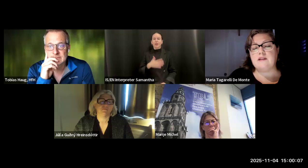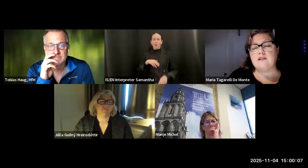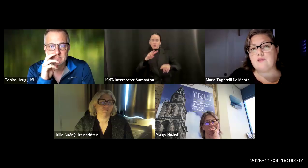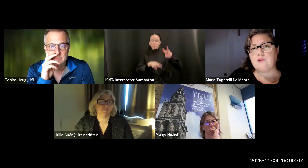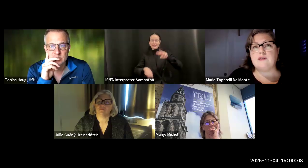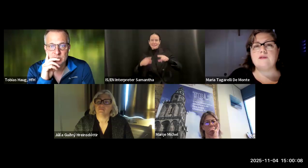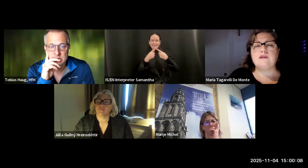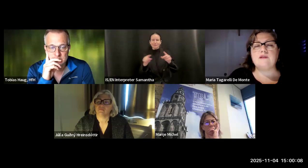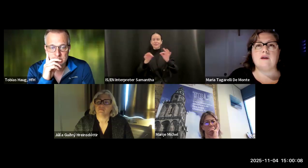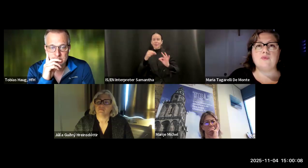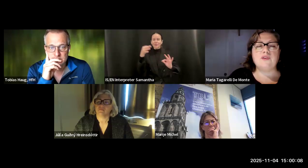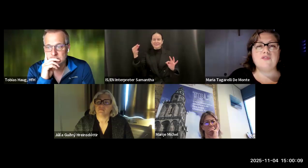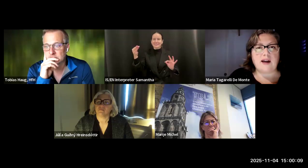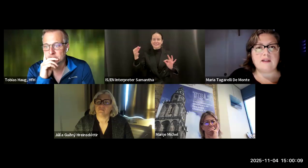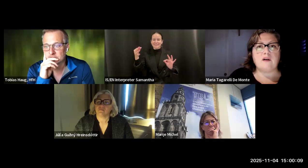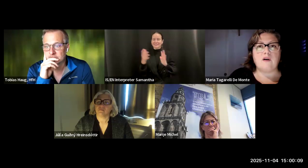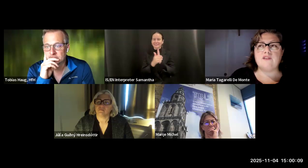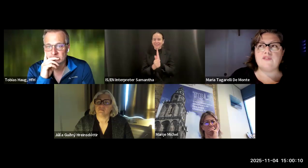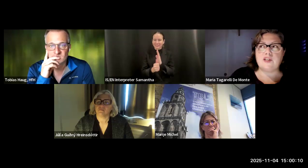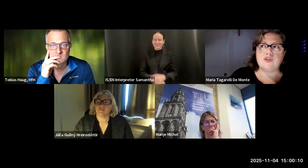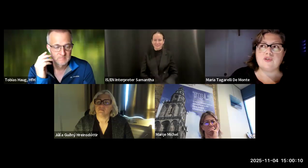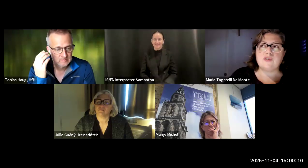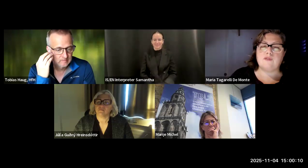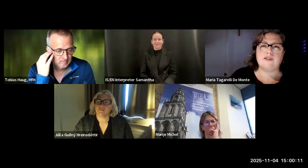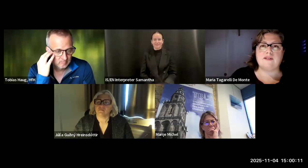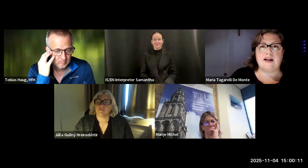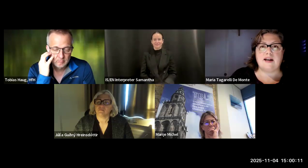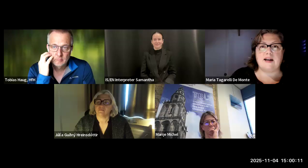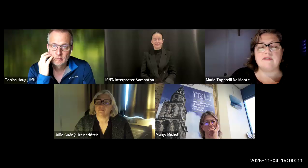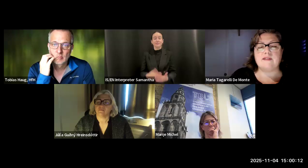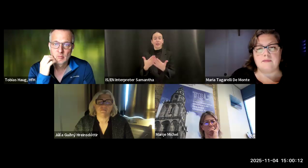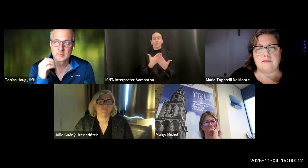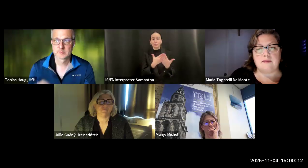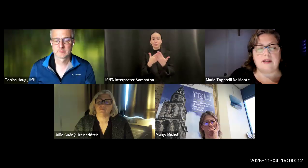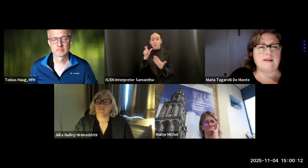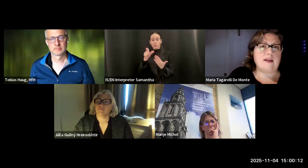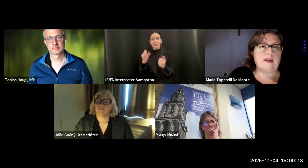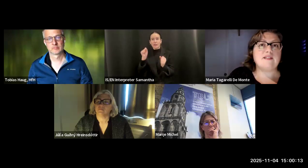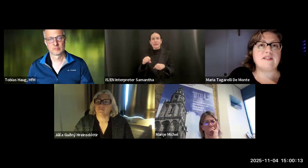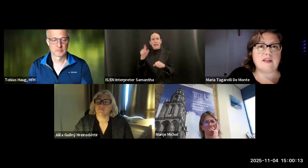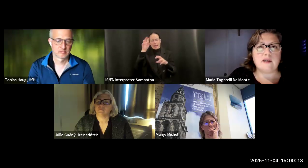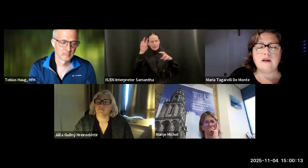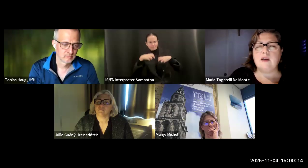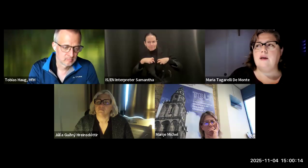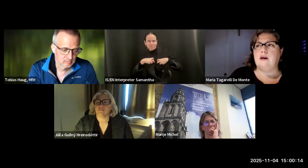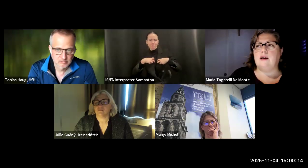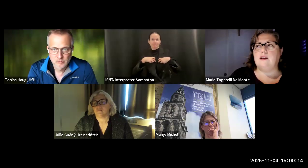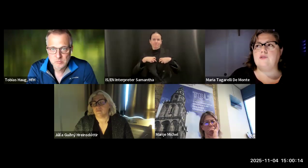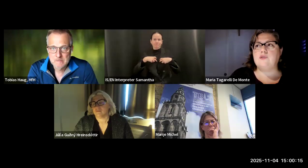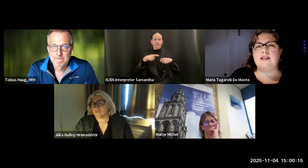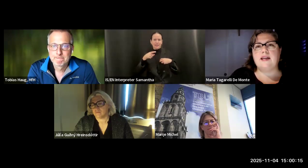So taking the students to reflect on the features of the signs that they are